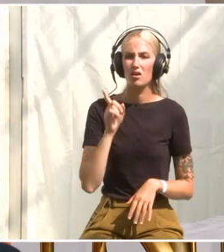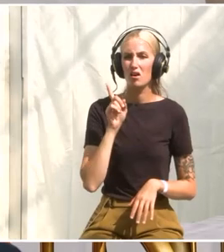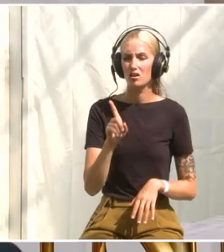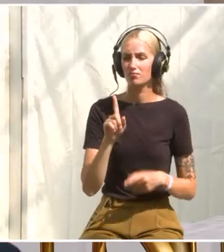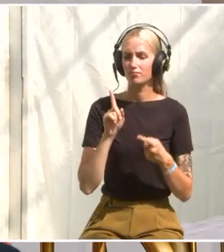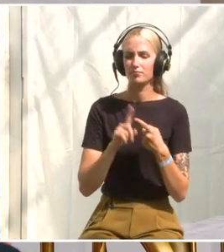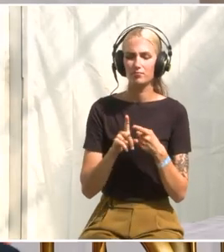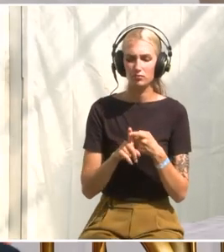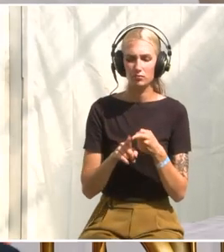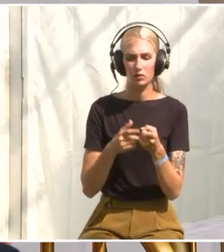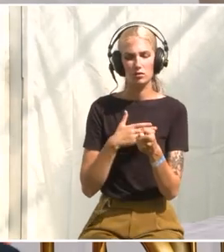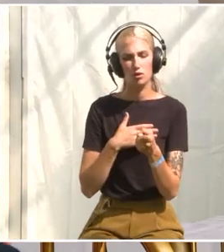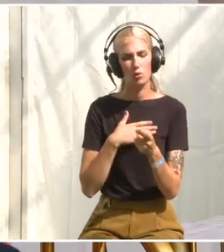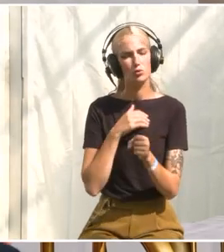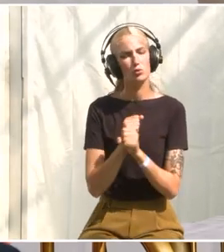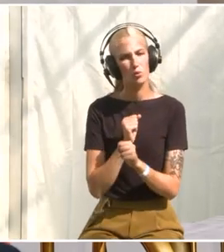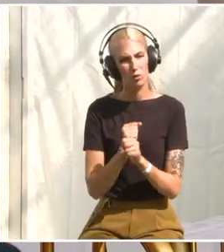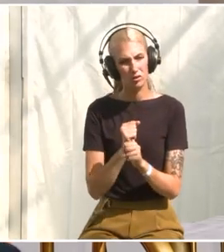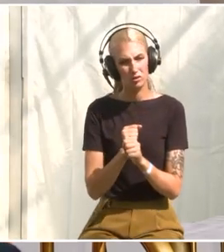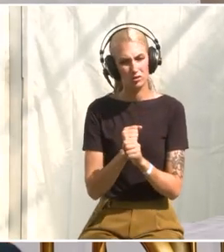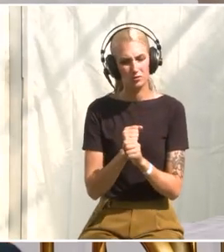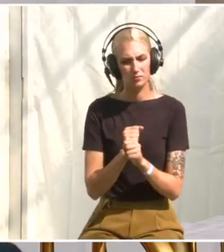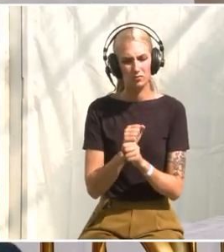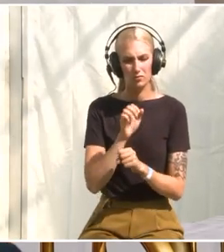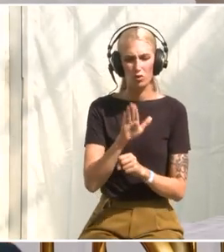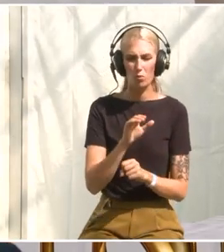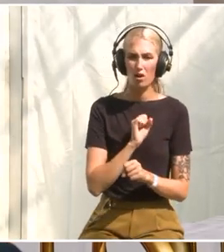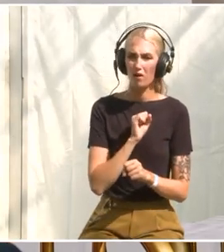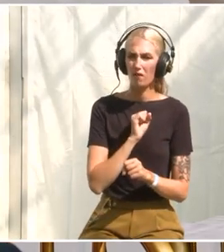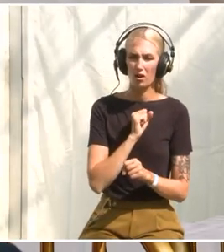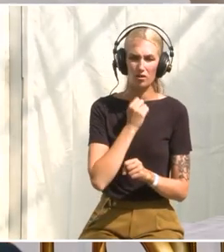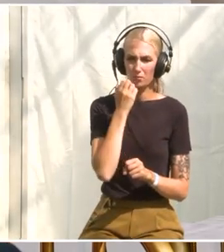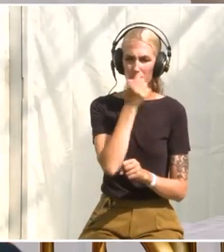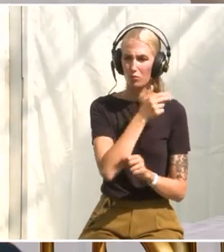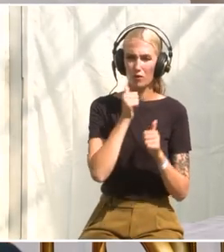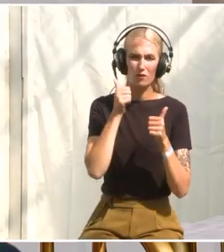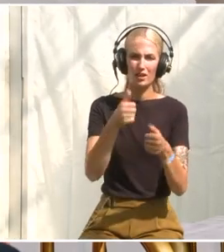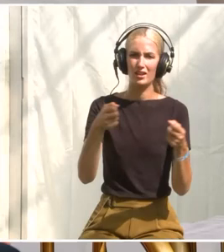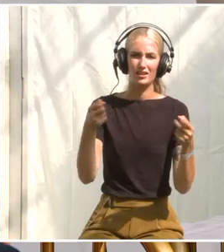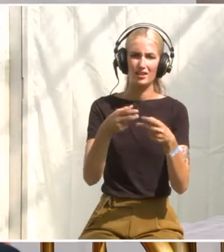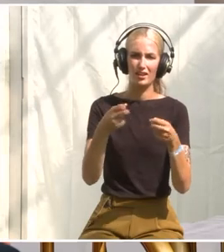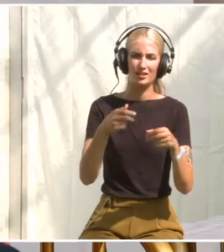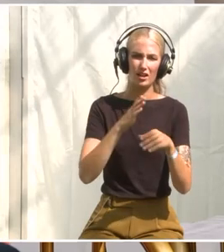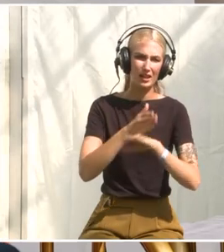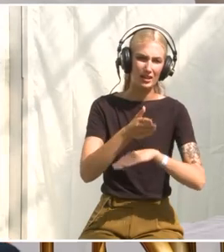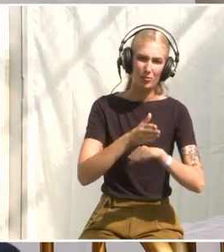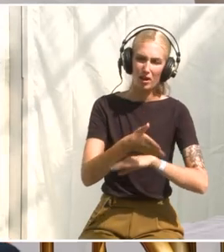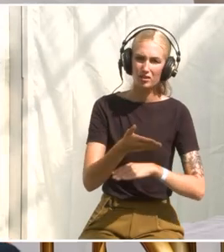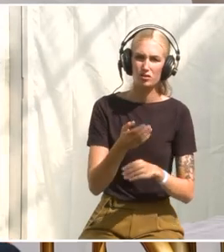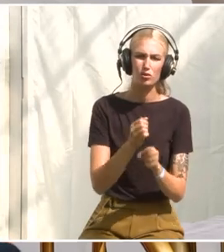if you want to work, you need to have a excellent digital access. I mean, tools and